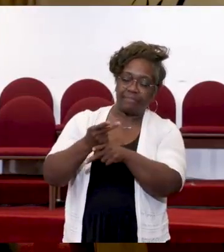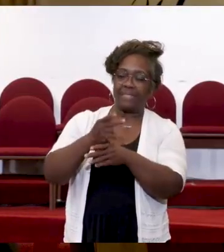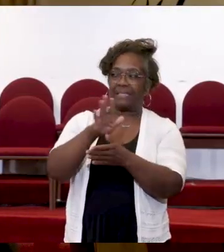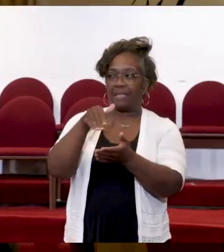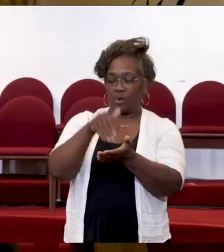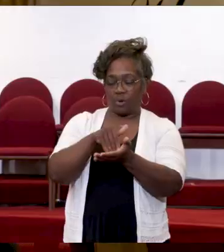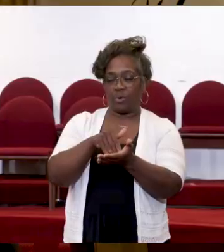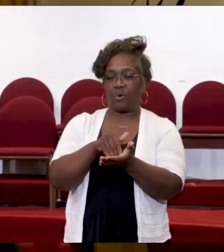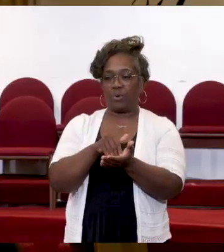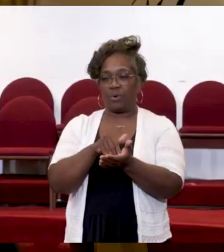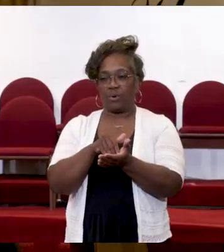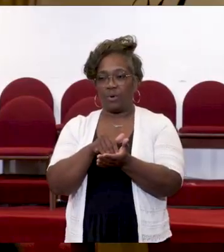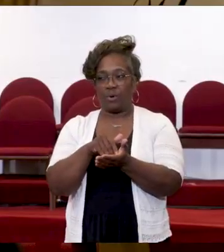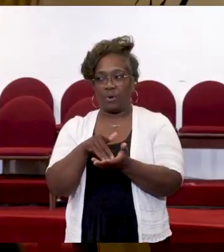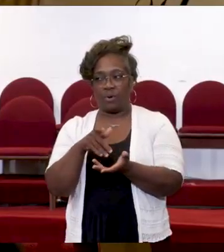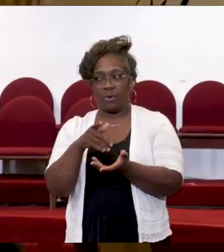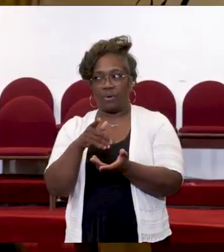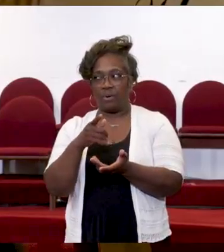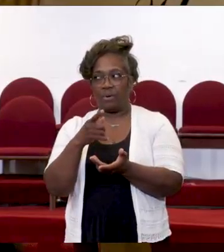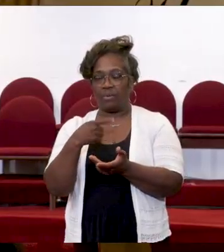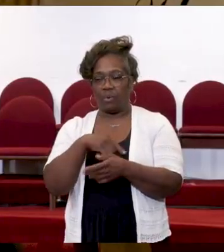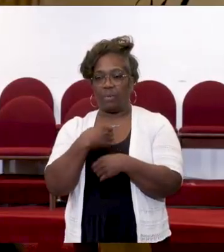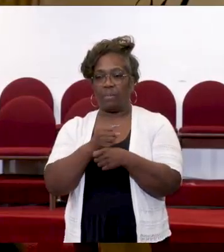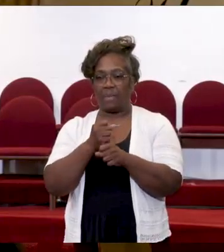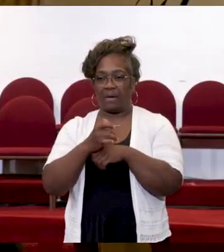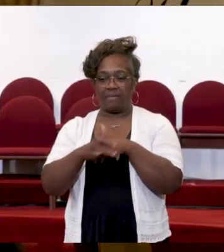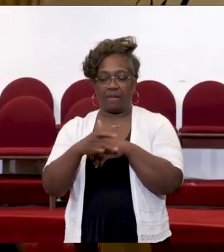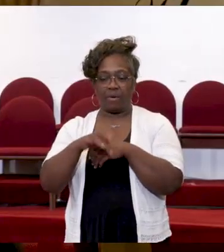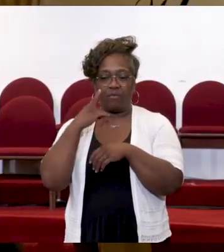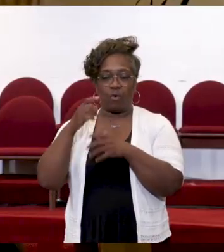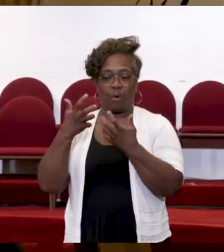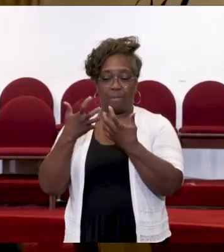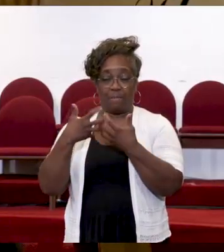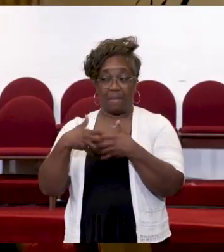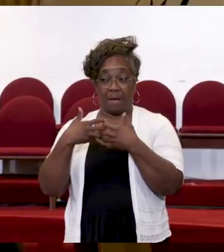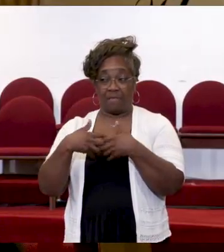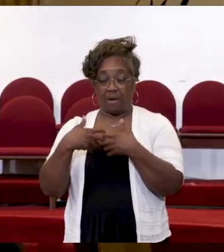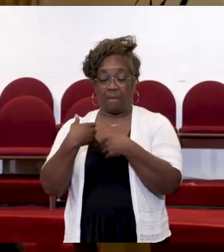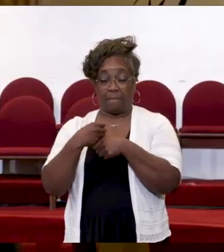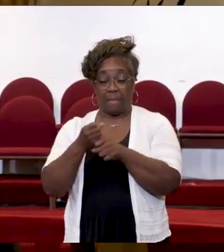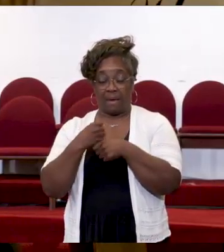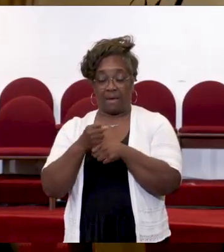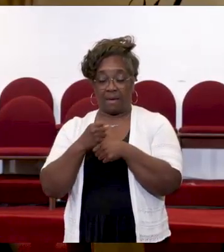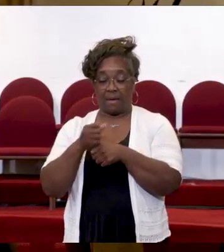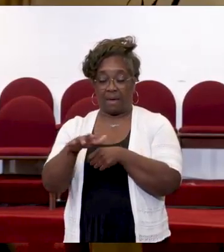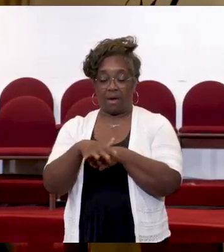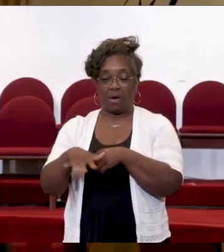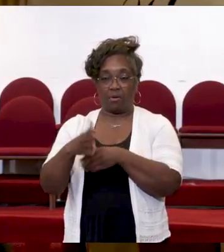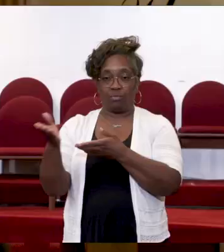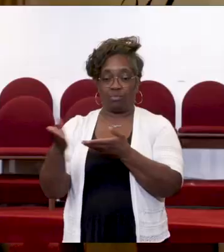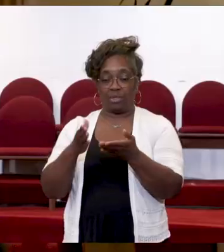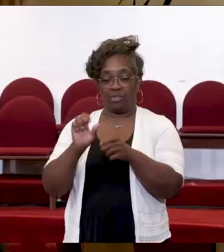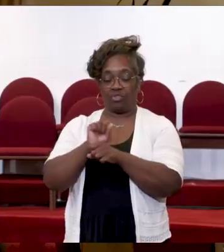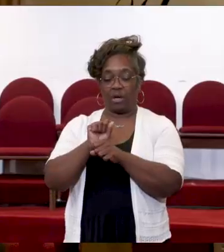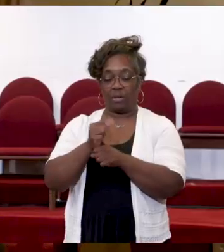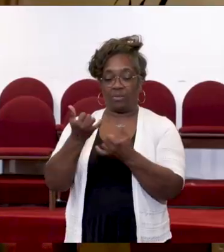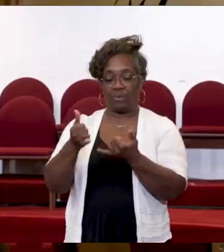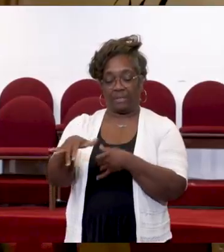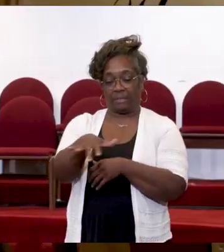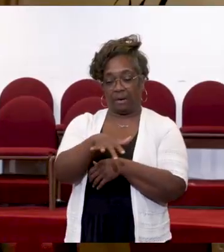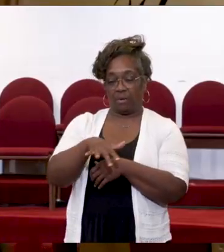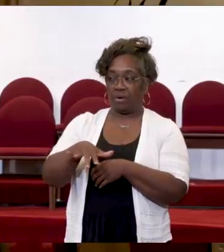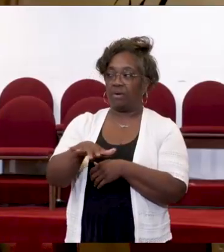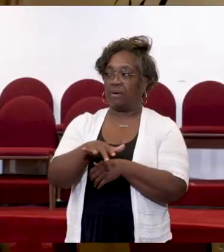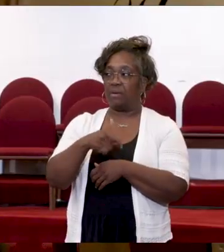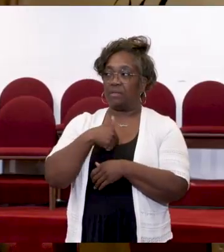it available for a manufacturing site so we can bring jobs to this neighborhood on the site of the closed prison. So I'm